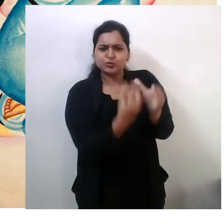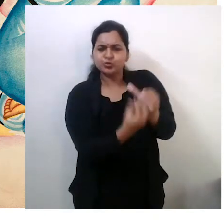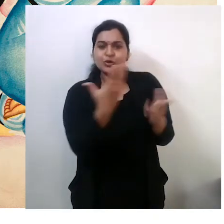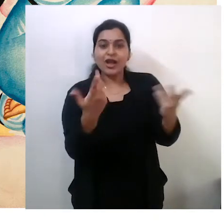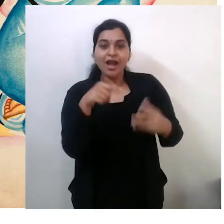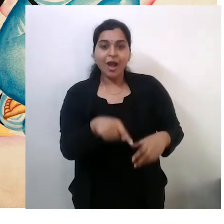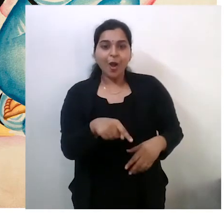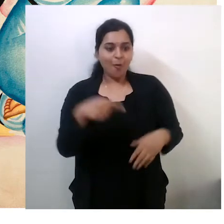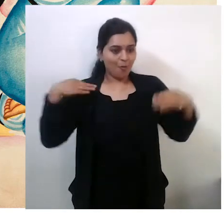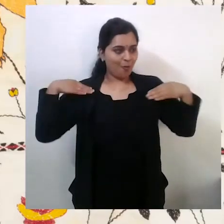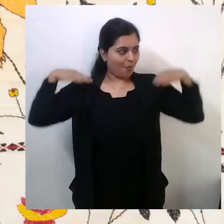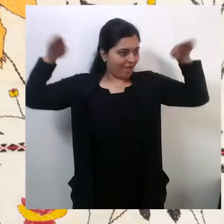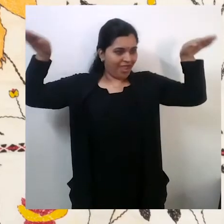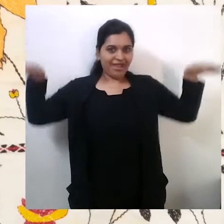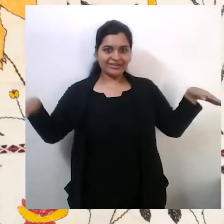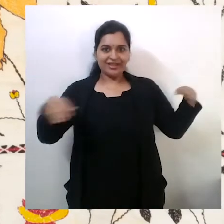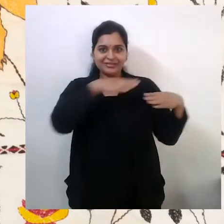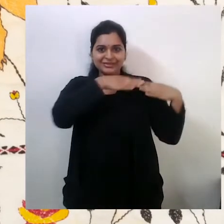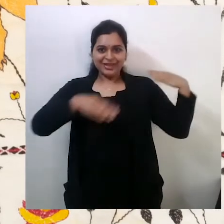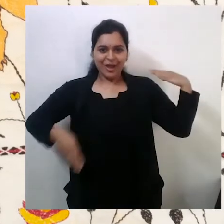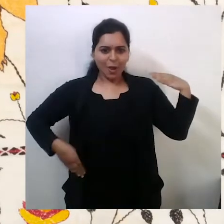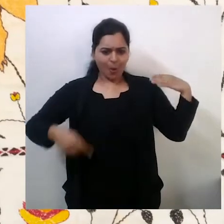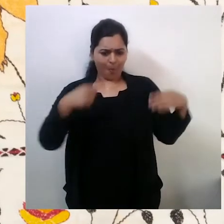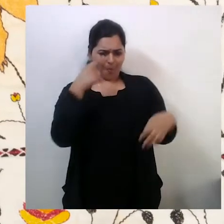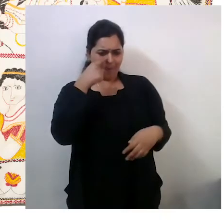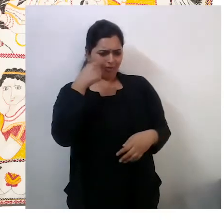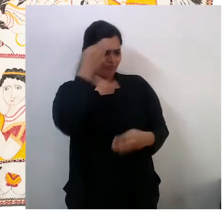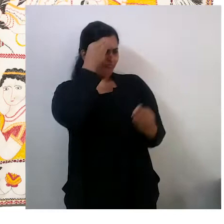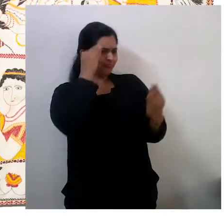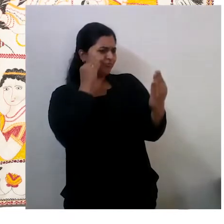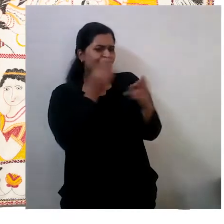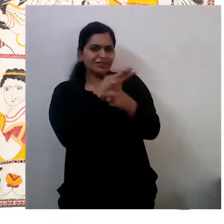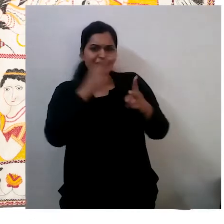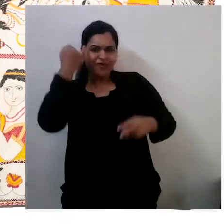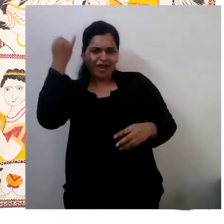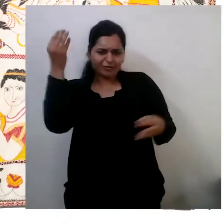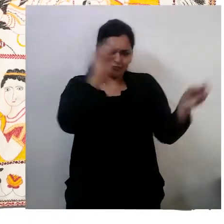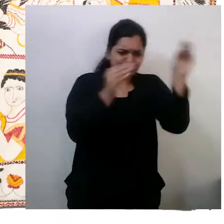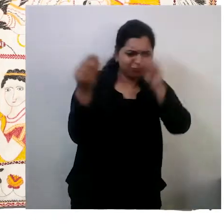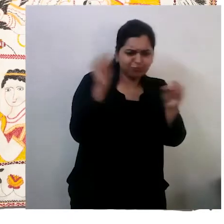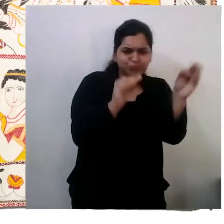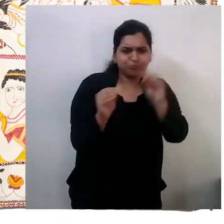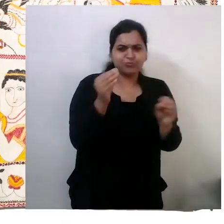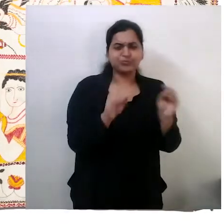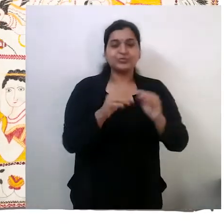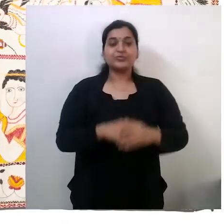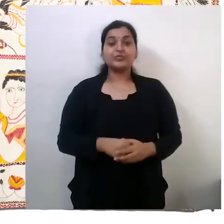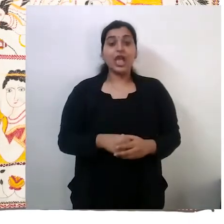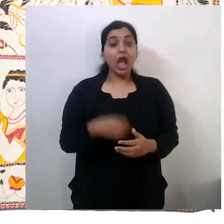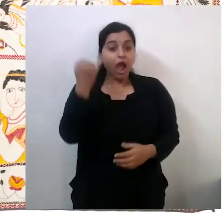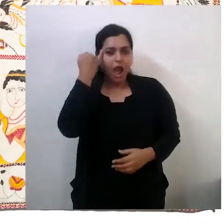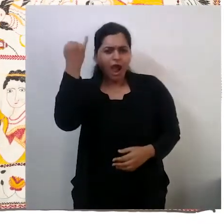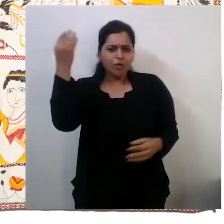in this Kalighat style, and lions resembling coats of arms. In spite of all the innovative elements, the